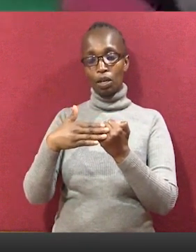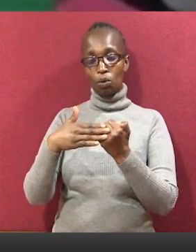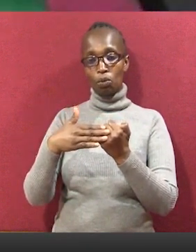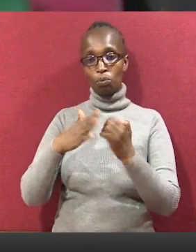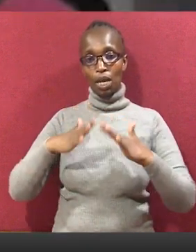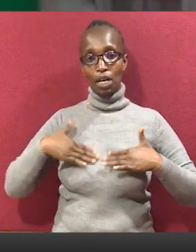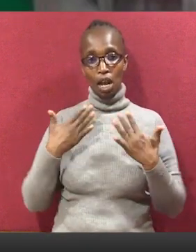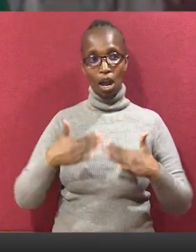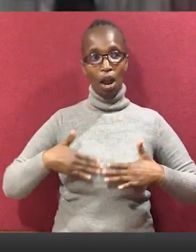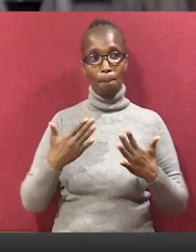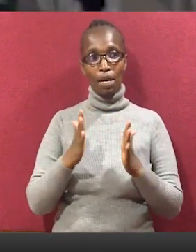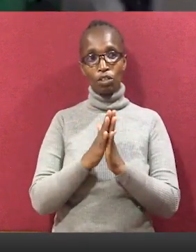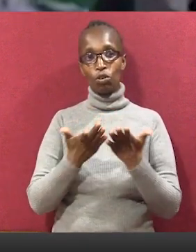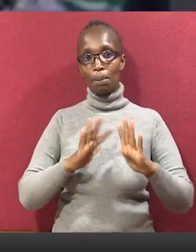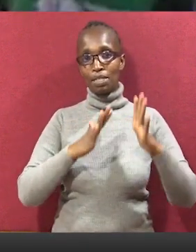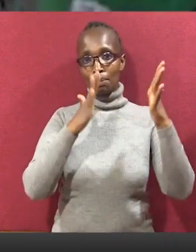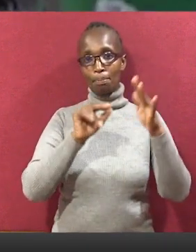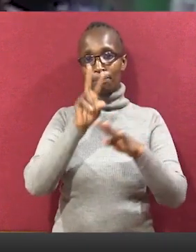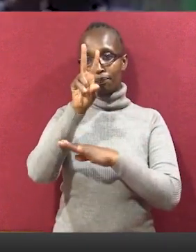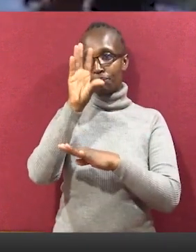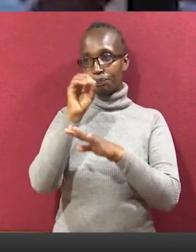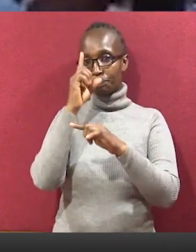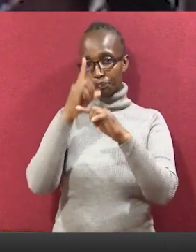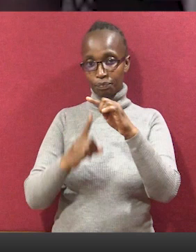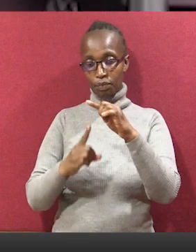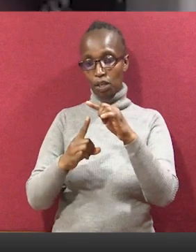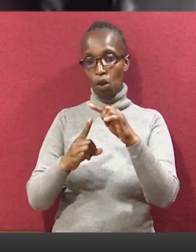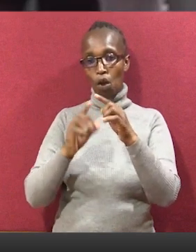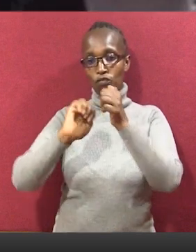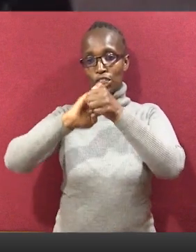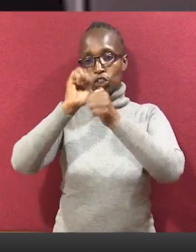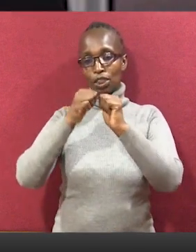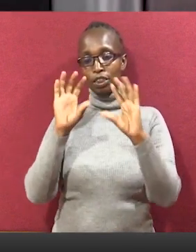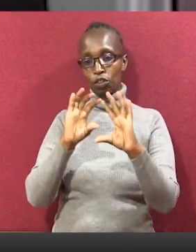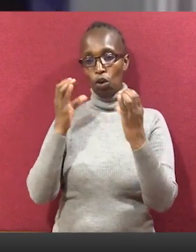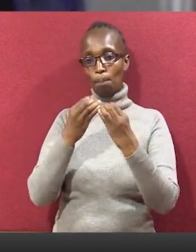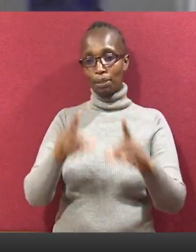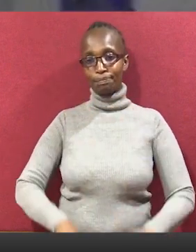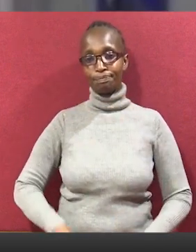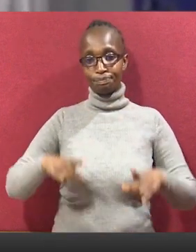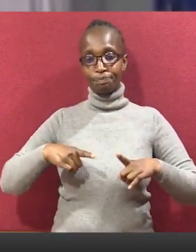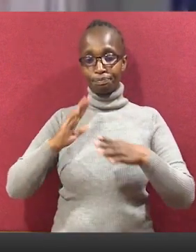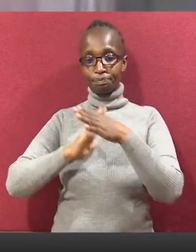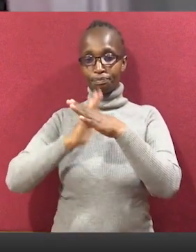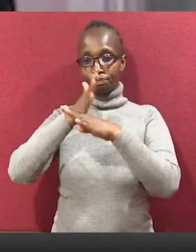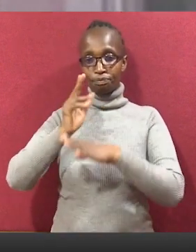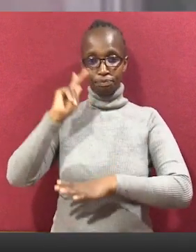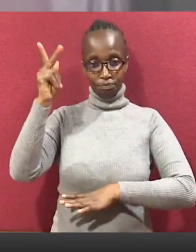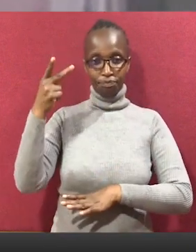be celebrating this milestone, 20 years of impacting community